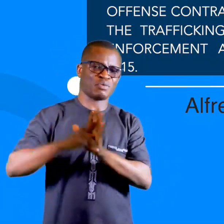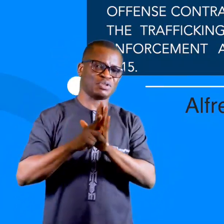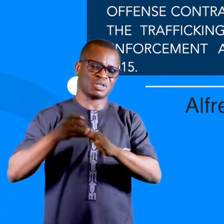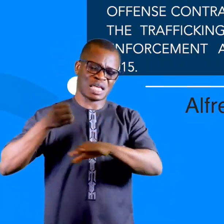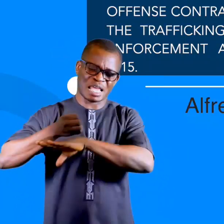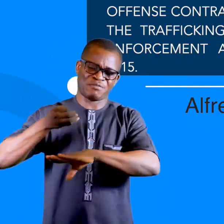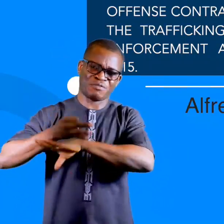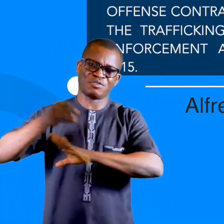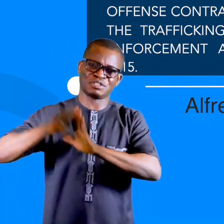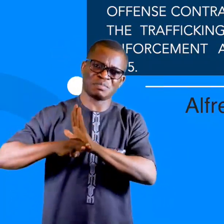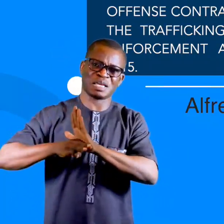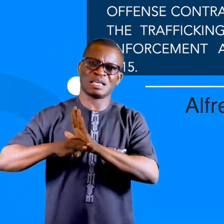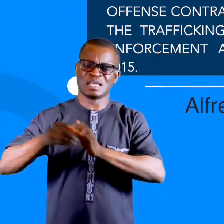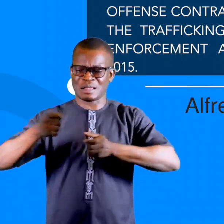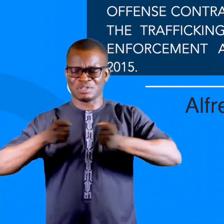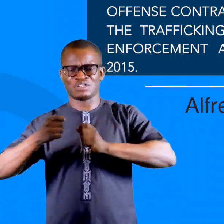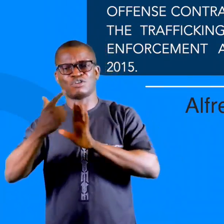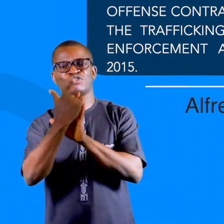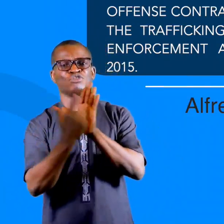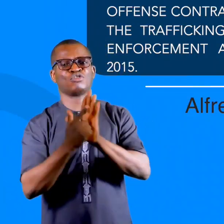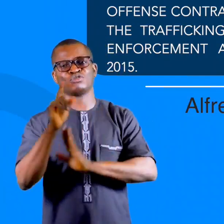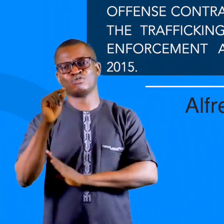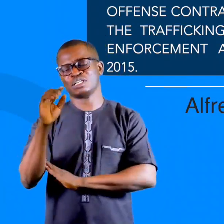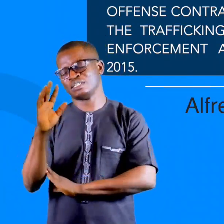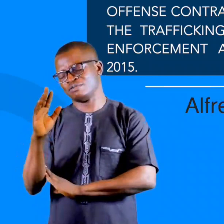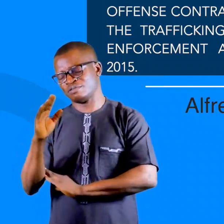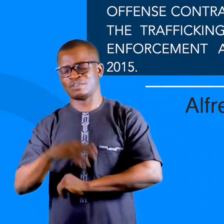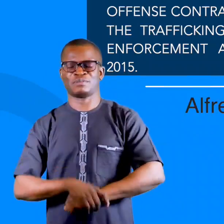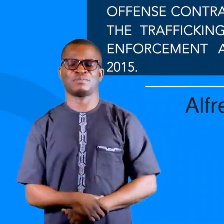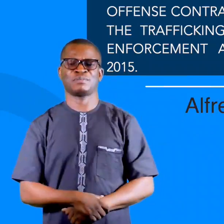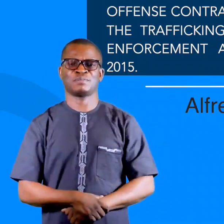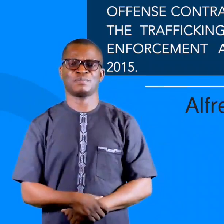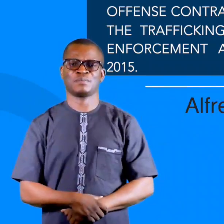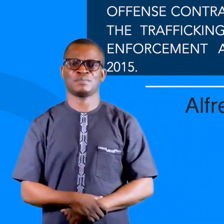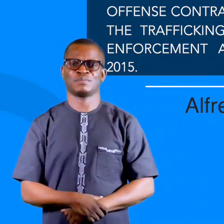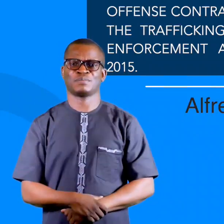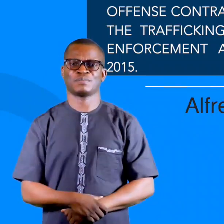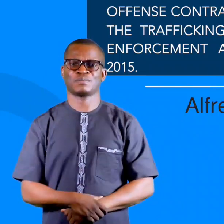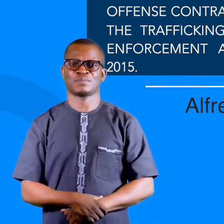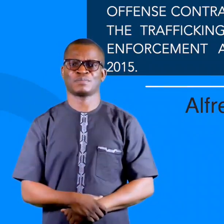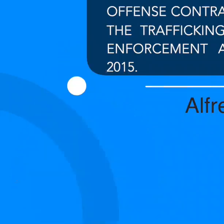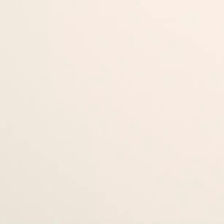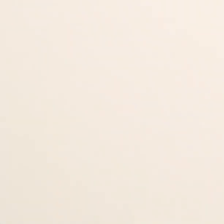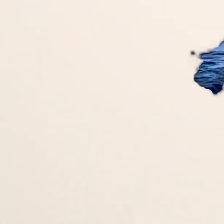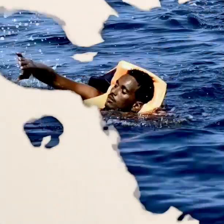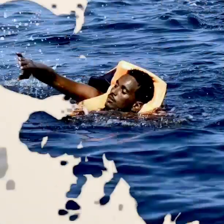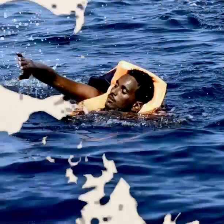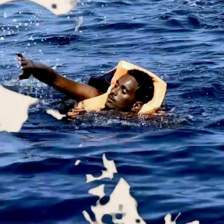Persons Prohibition, Enforcement and Administration Act 2015.